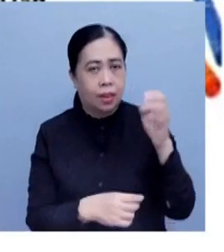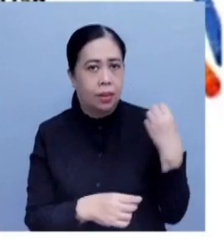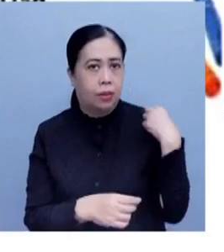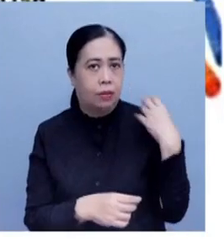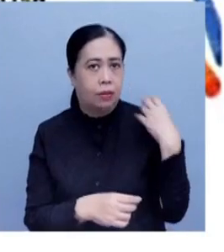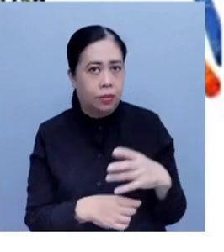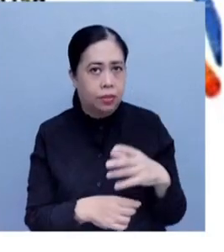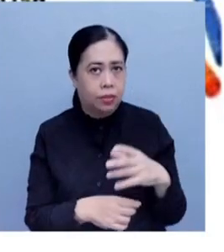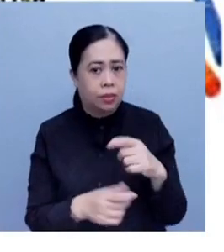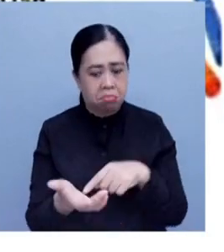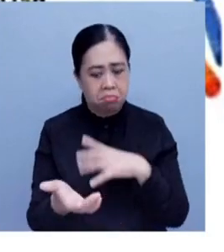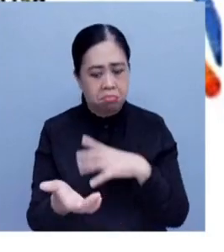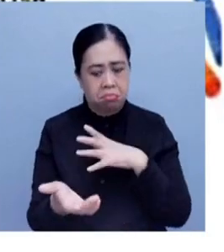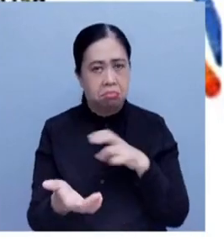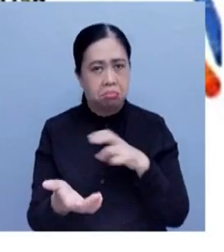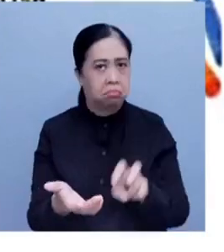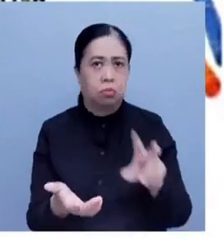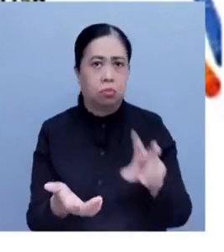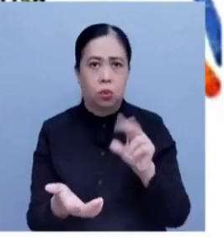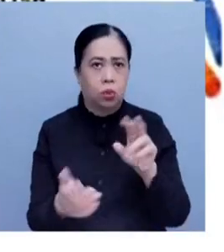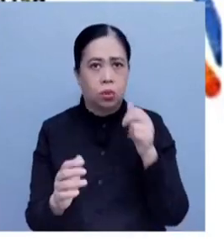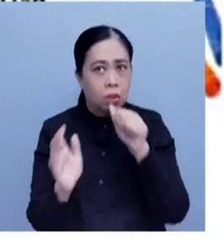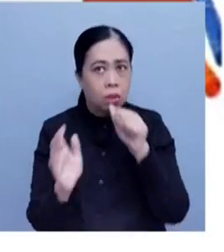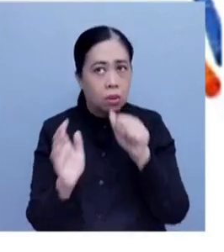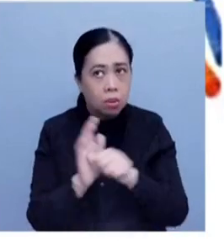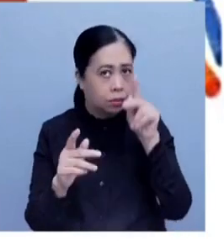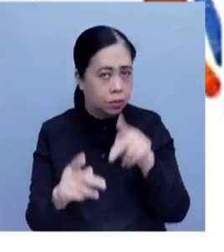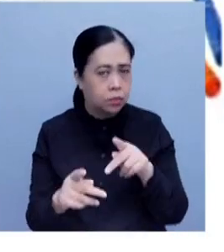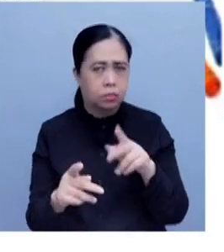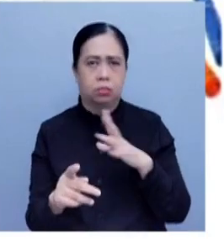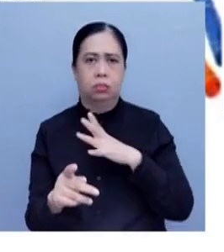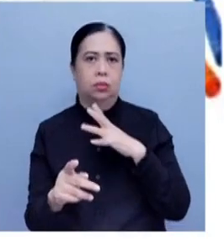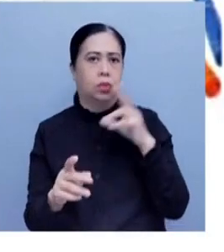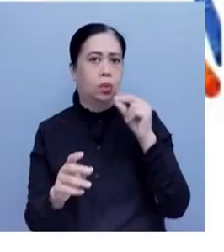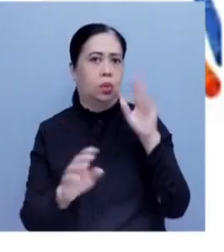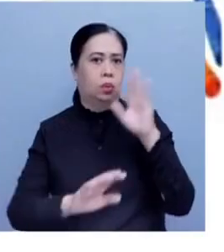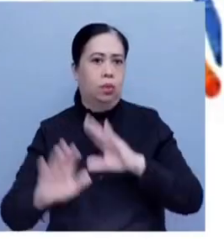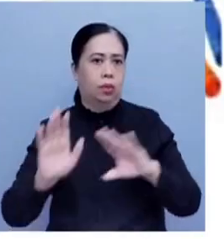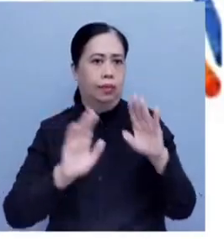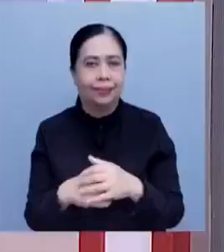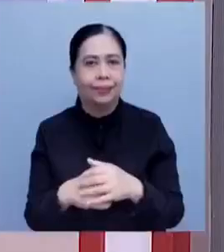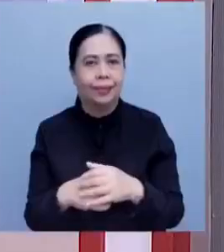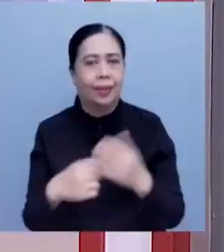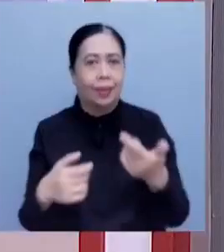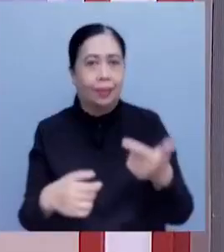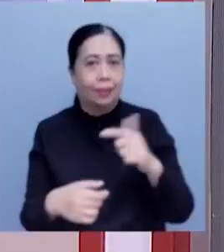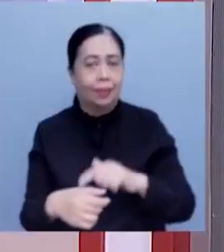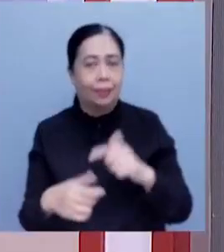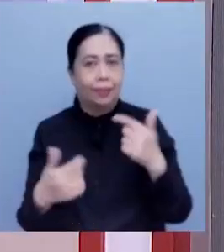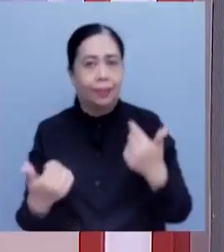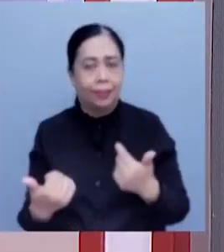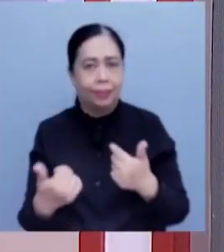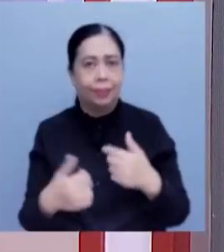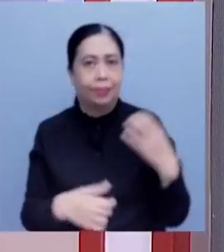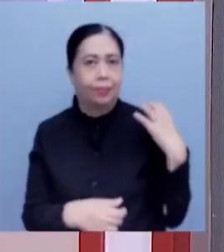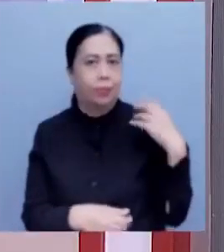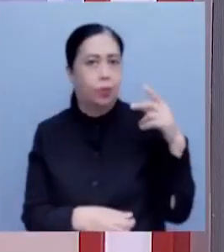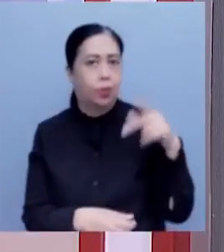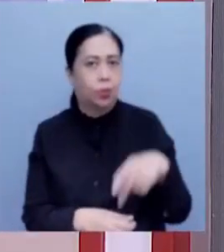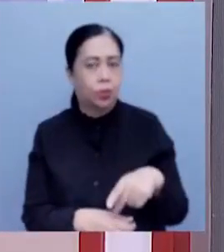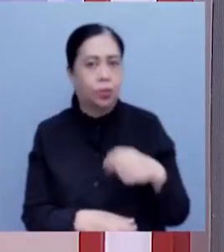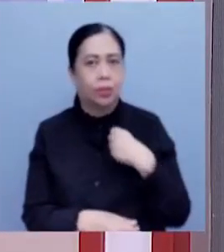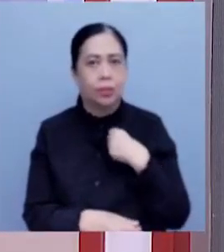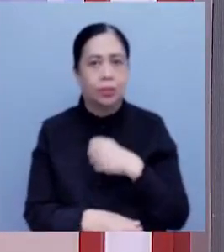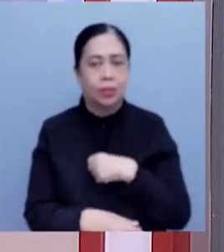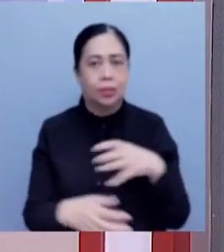pong tinatago, hindi po nagsisinungaling yung tao, wala pong magiging problema. The chairperson of the Senate Committee